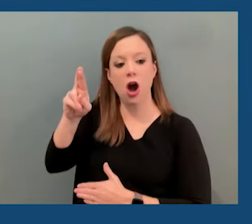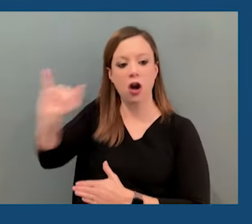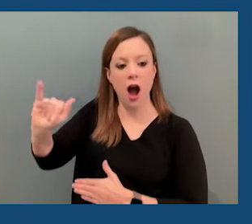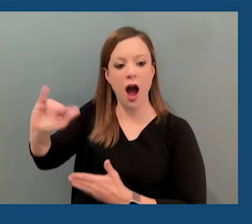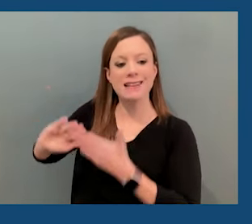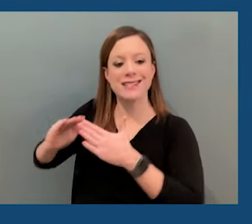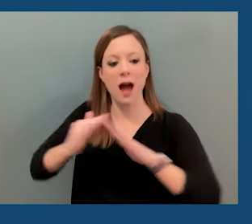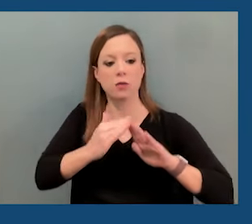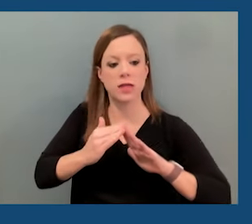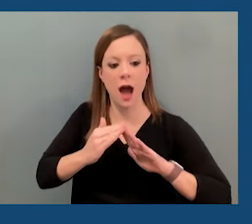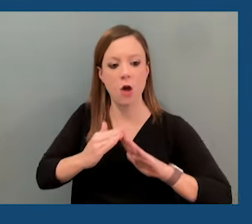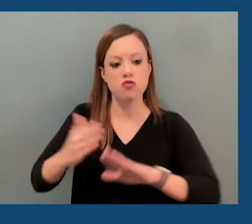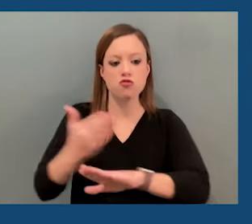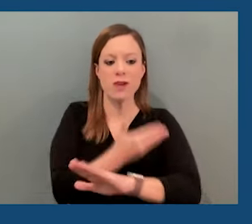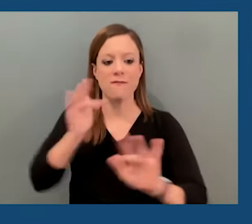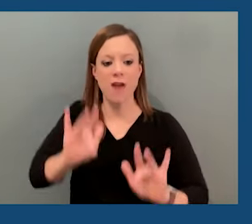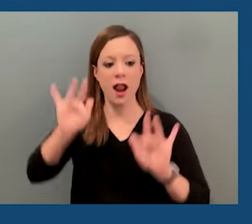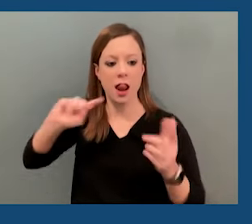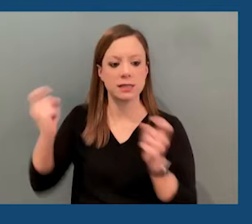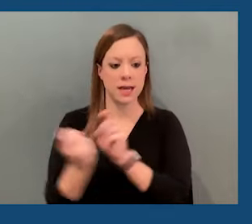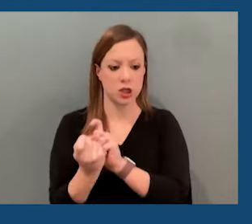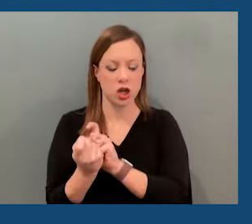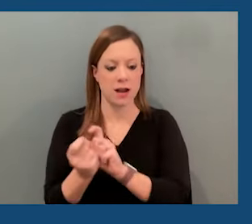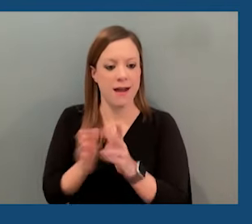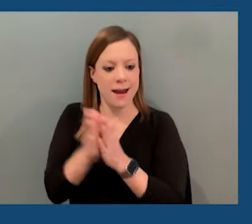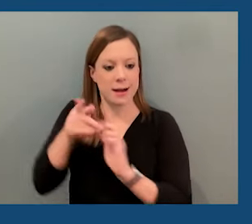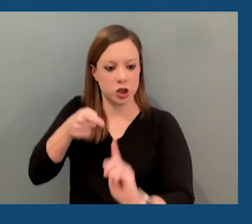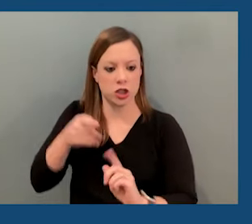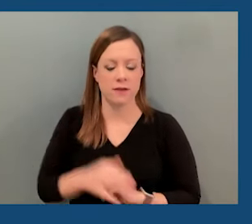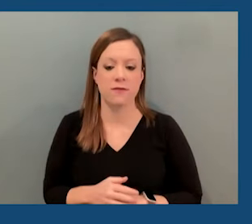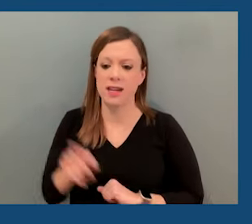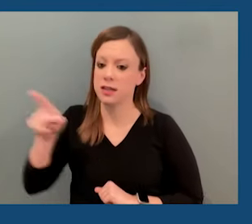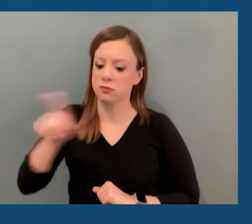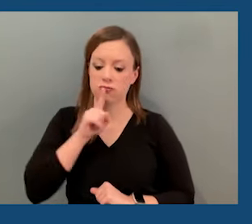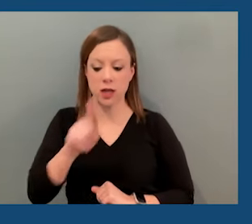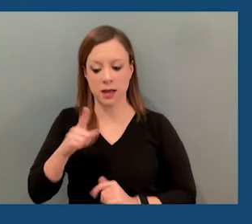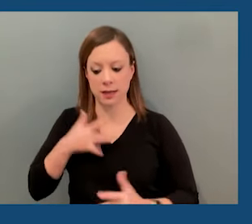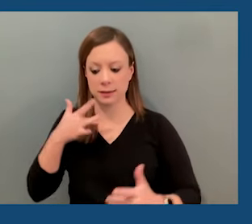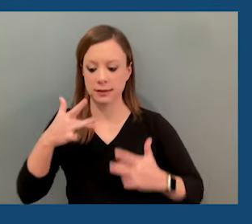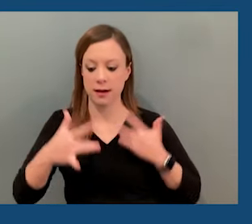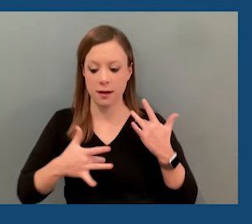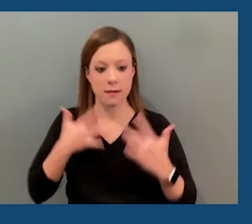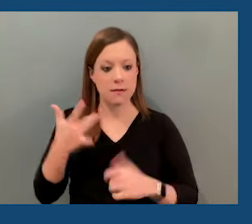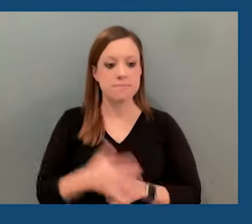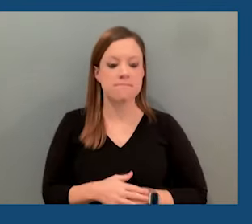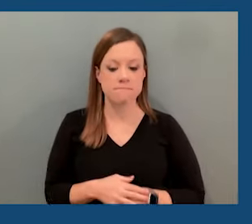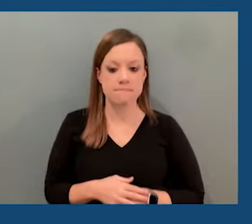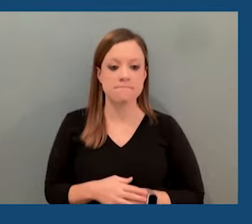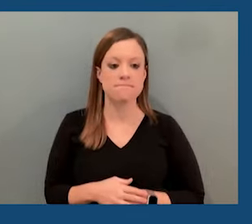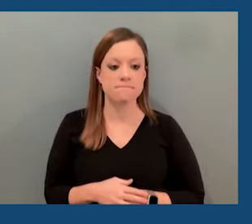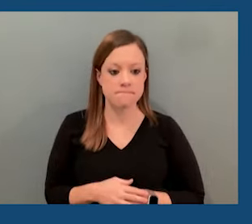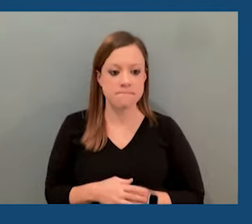Revitalization Initiative, the New York Forward program, and he's just as passionate about these programs, so let's give him a round of applause as well.